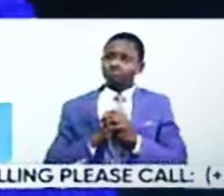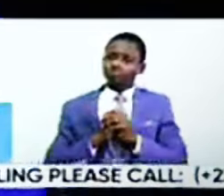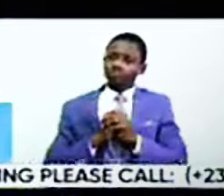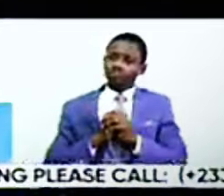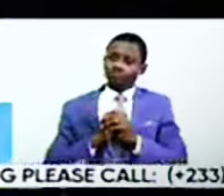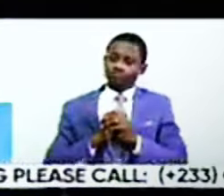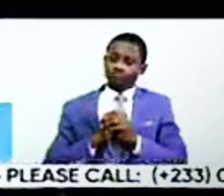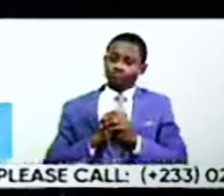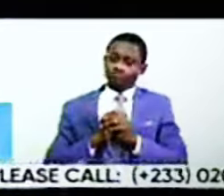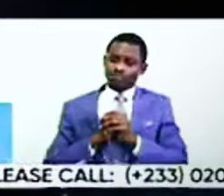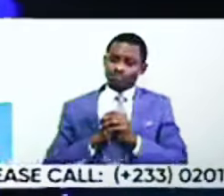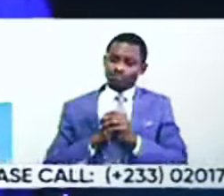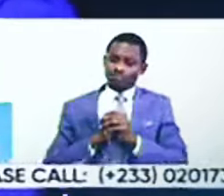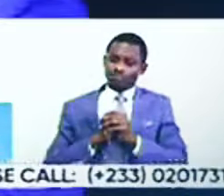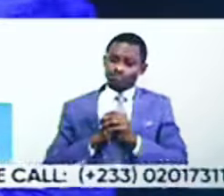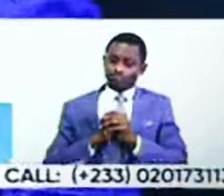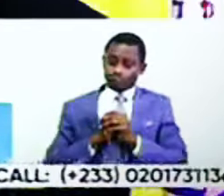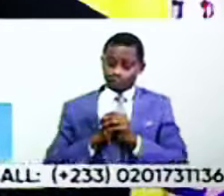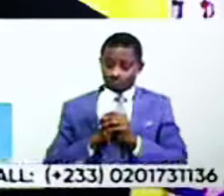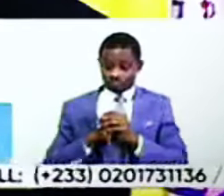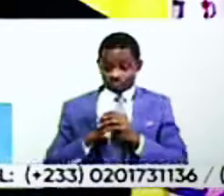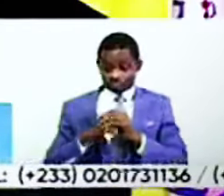said